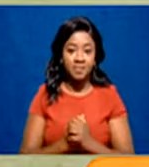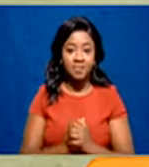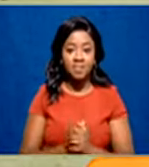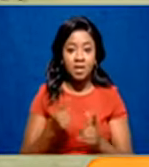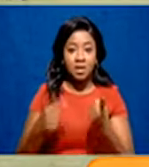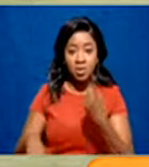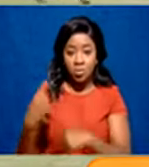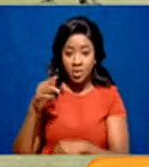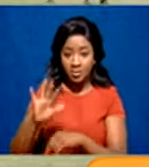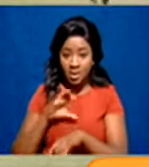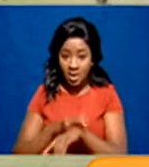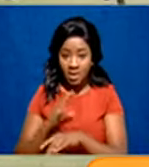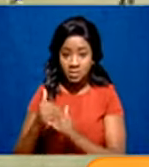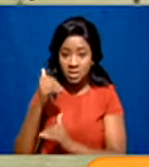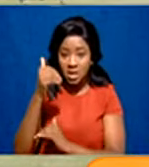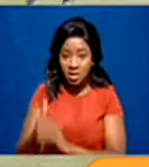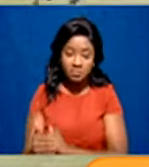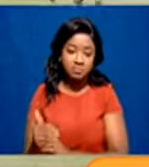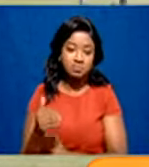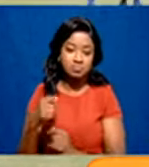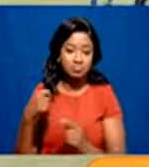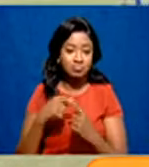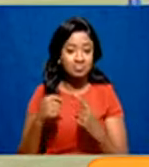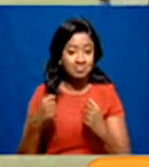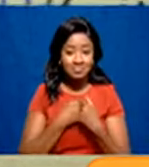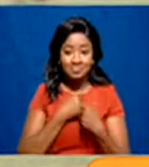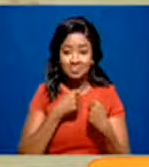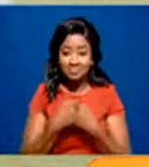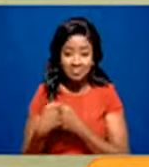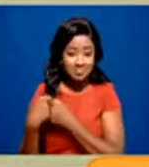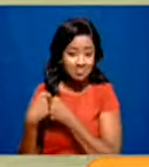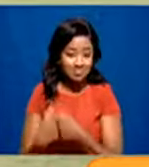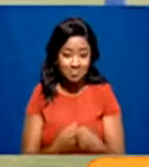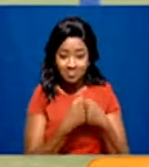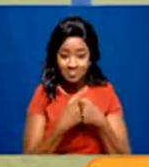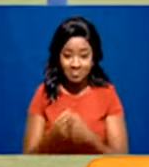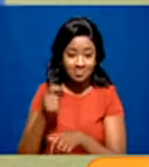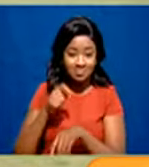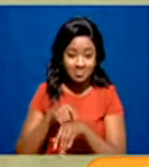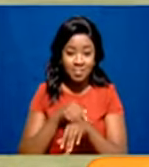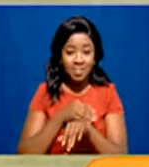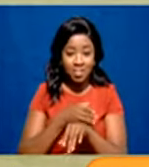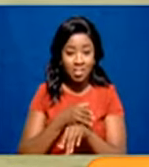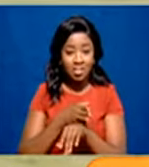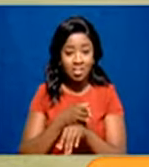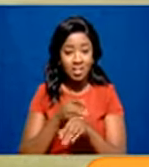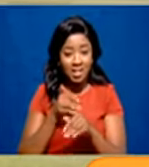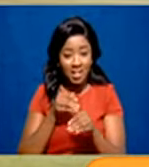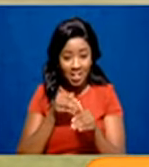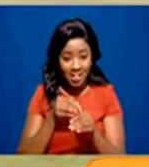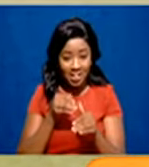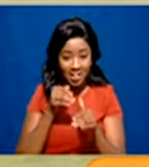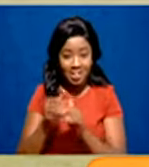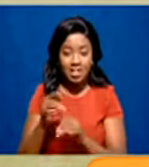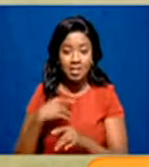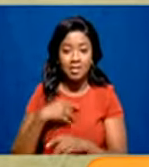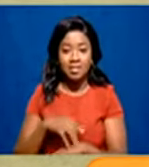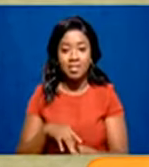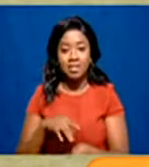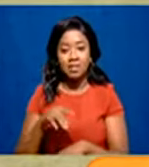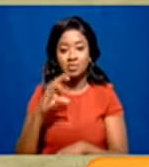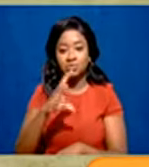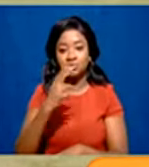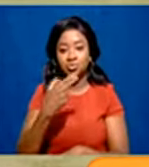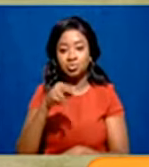victory came after an action-packed match that went right down to the wire, with the teams battling through four grueling quarters known